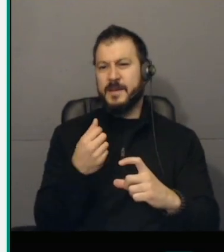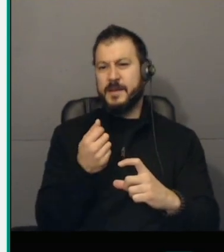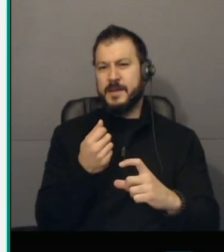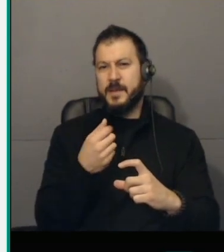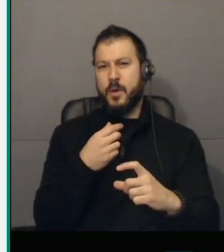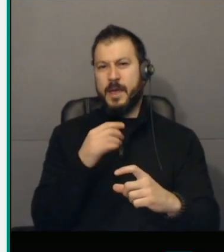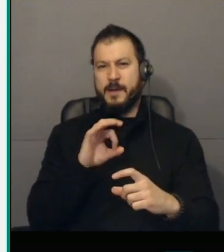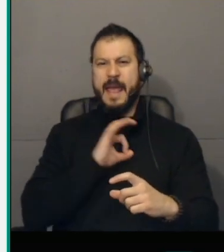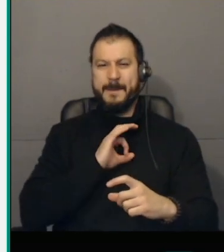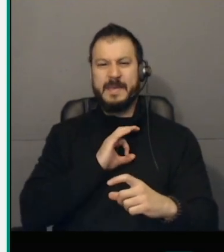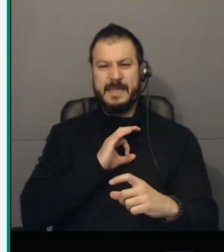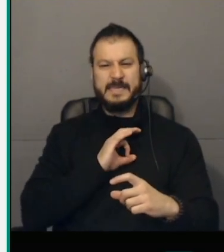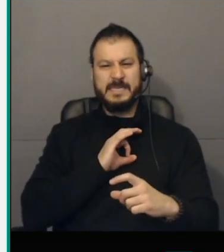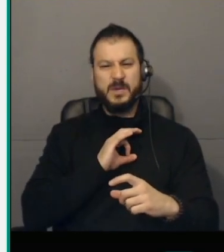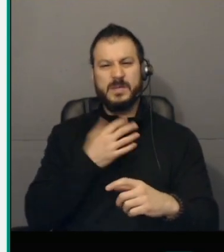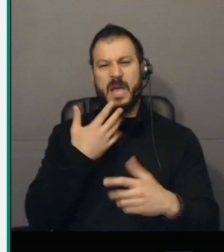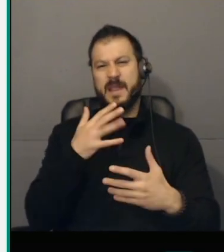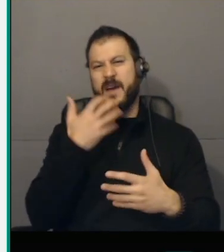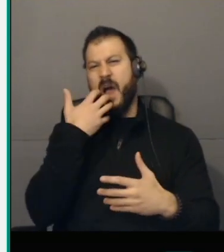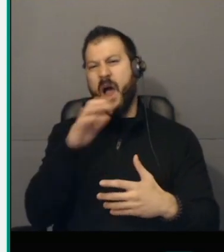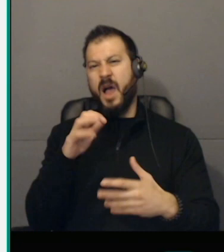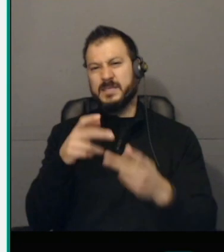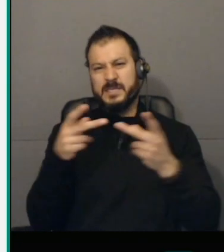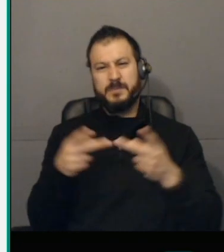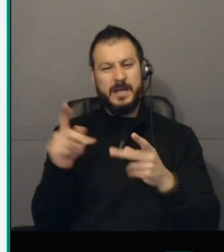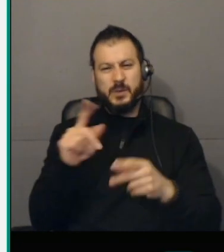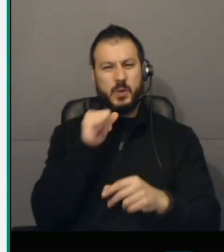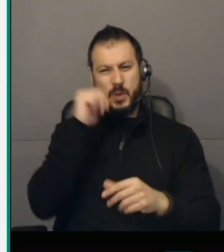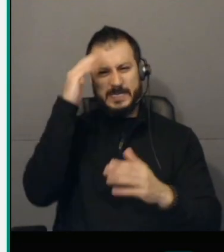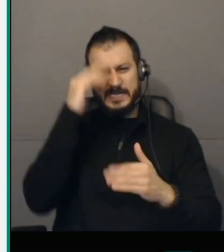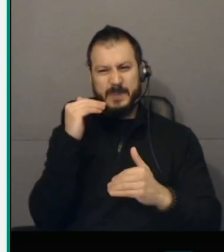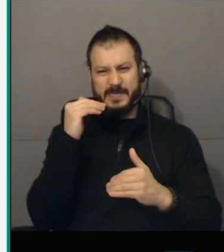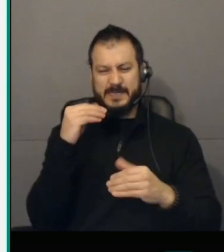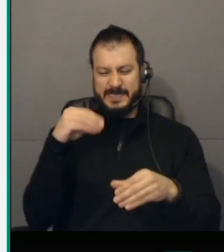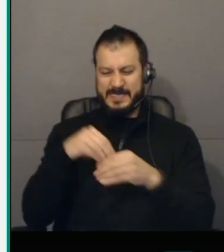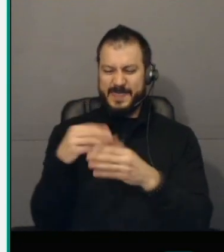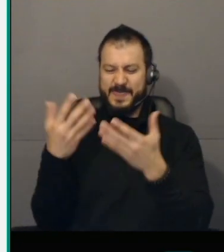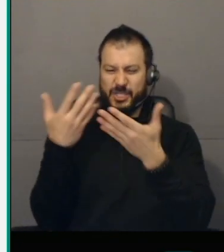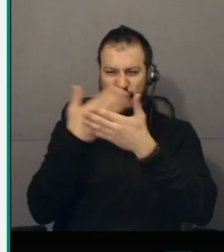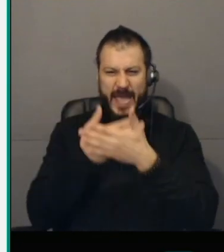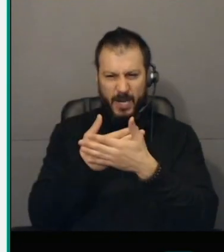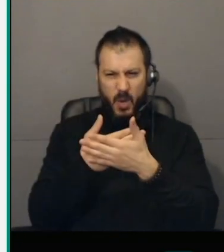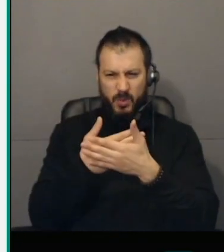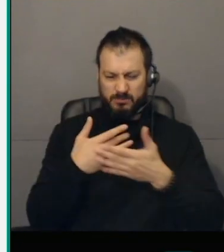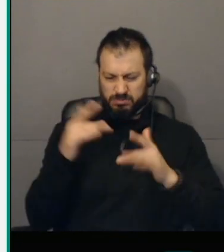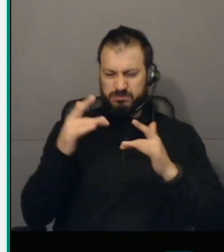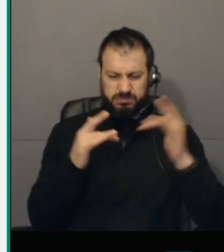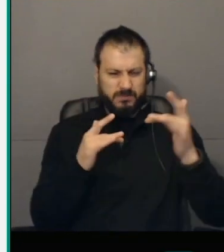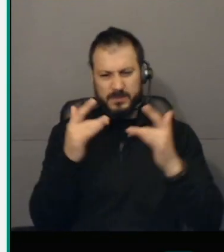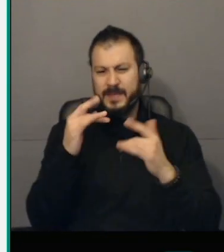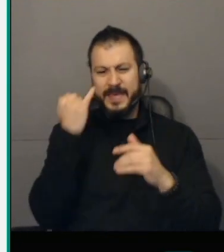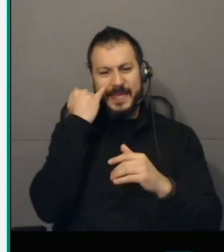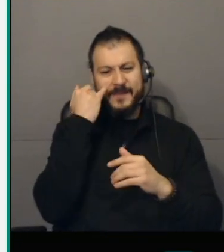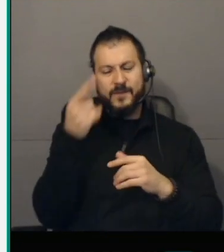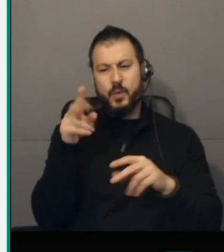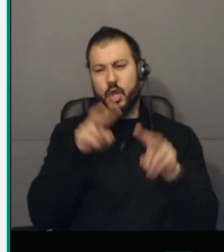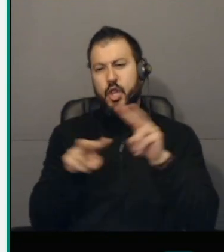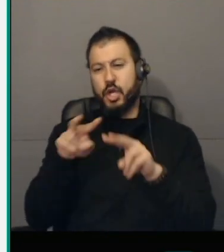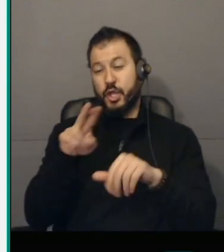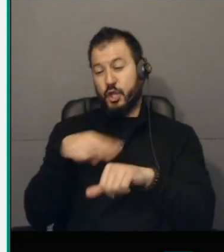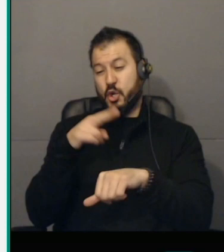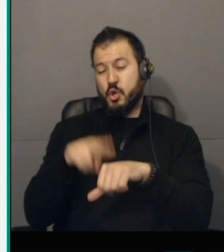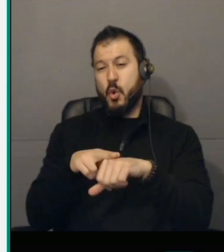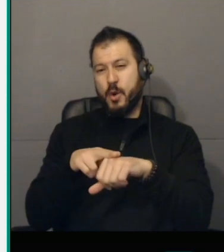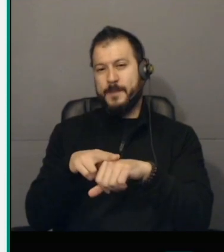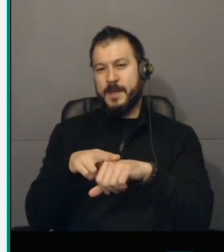of sort of specular hot spots where you wouldn't expect it to be because it's in shadow. And the issue here, if you look at the